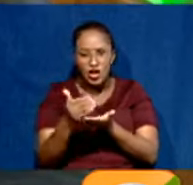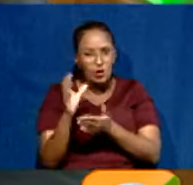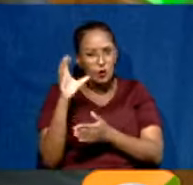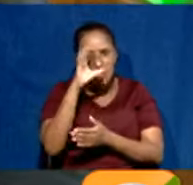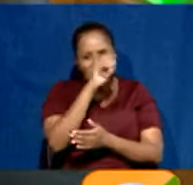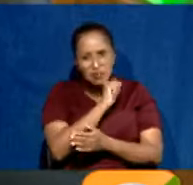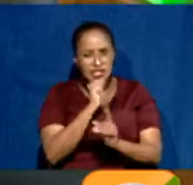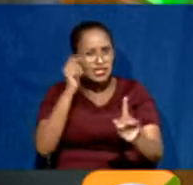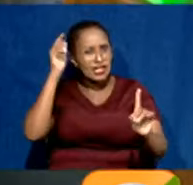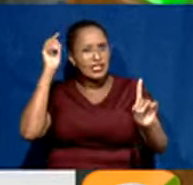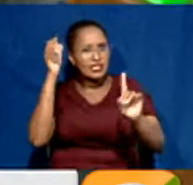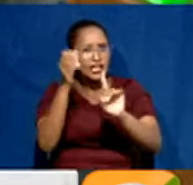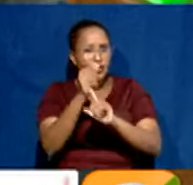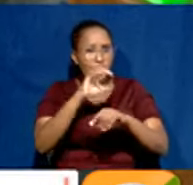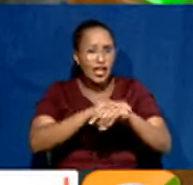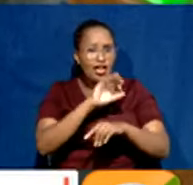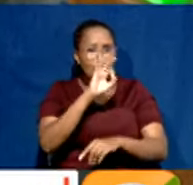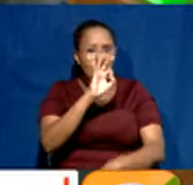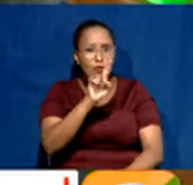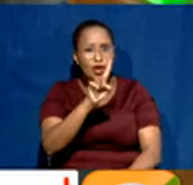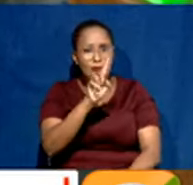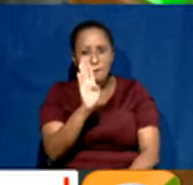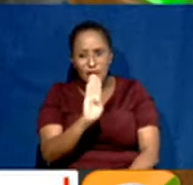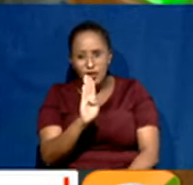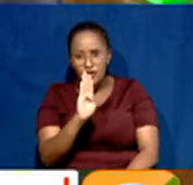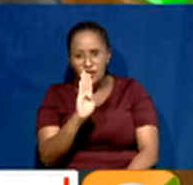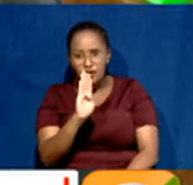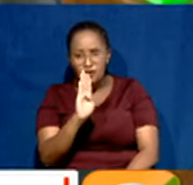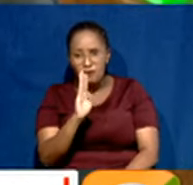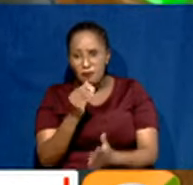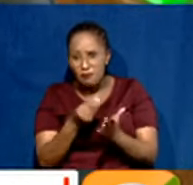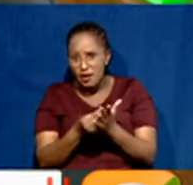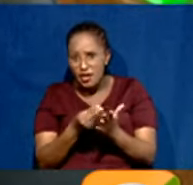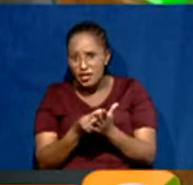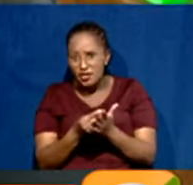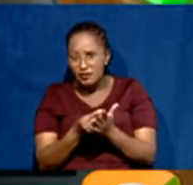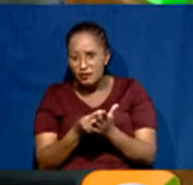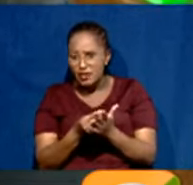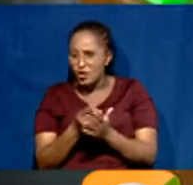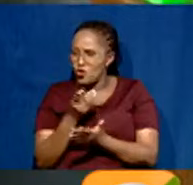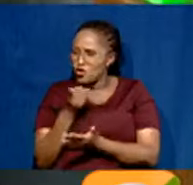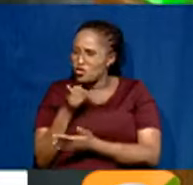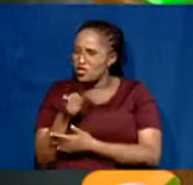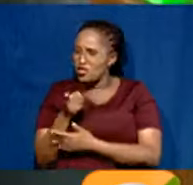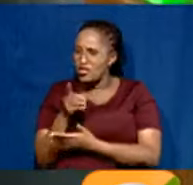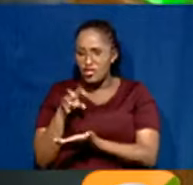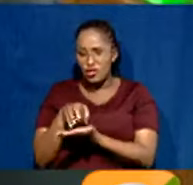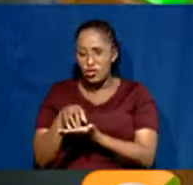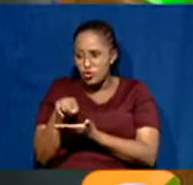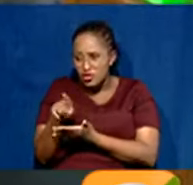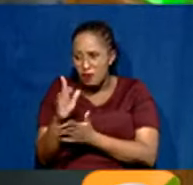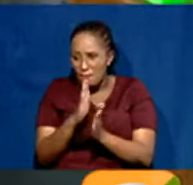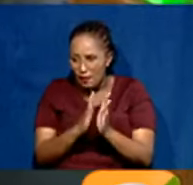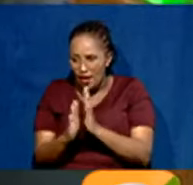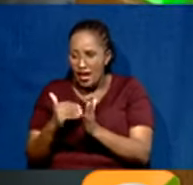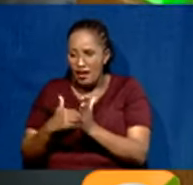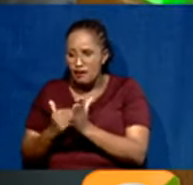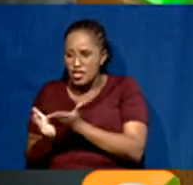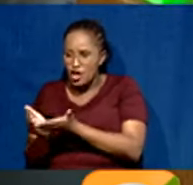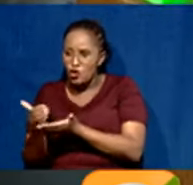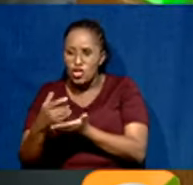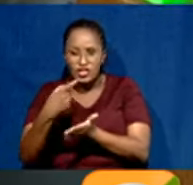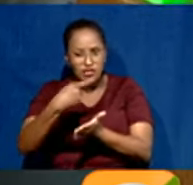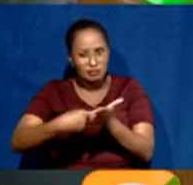off the ordinary revenue by about 31 billion Kenya shillings. So what is happening is, yes, on this end, you have a plan to collect taxes,